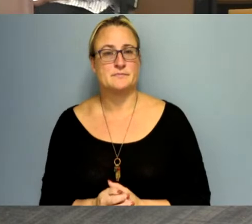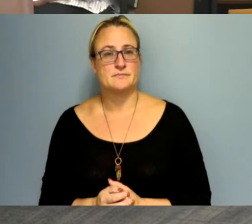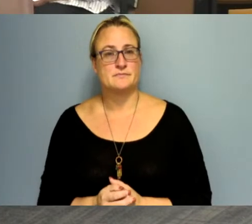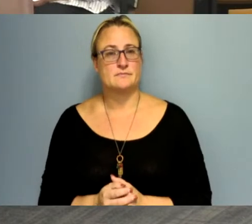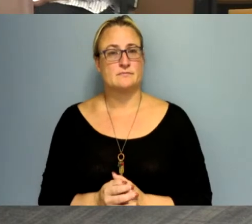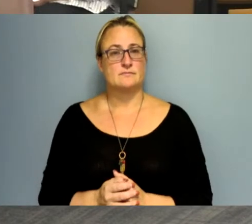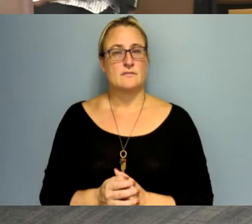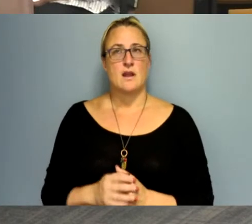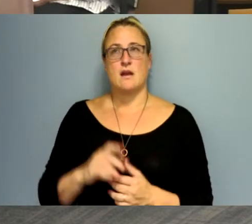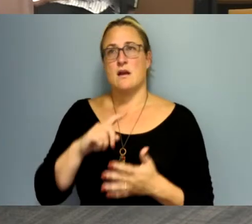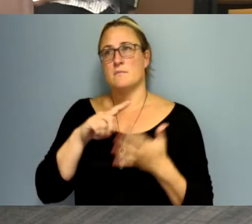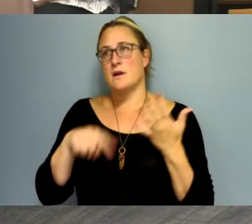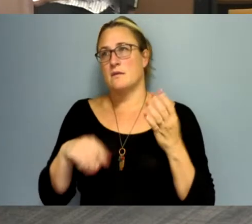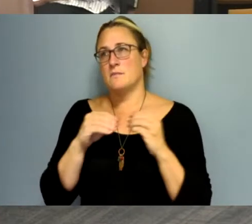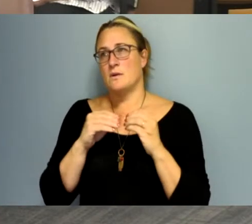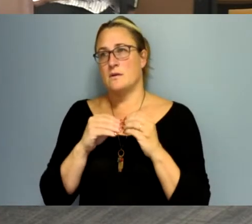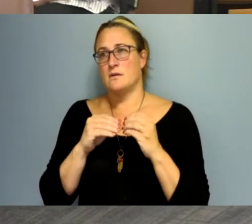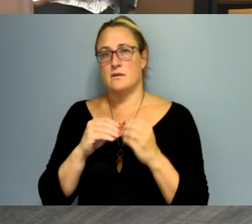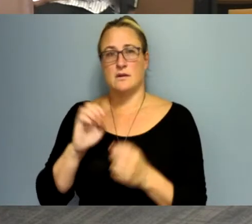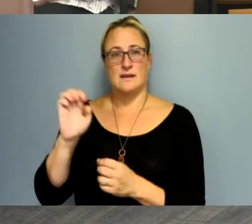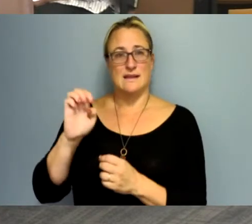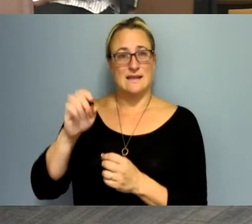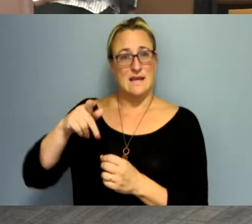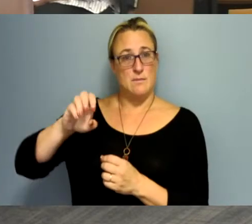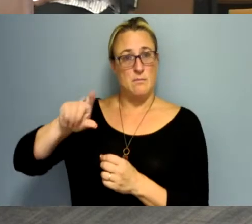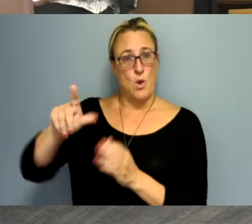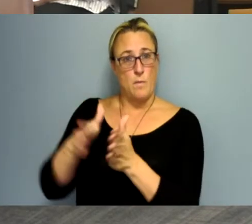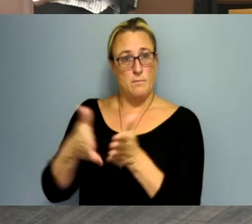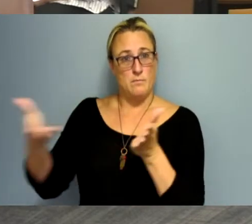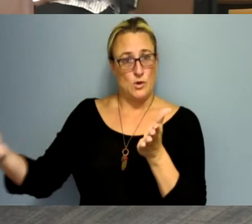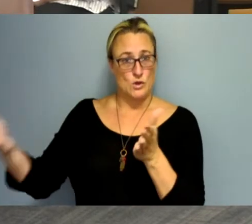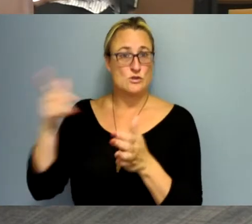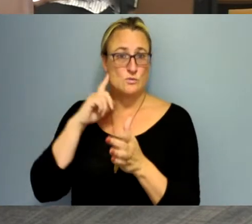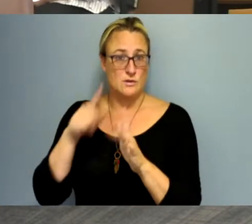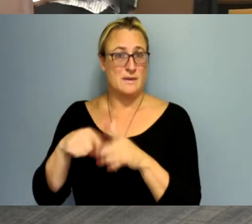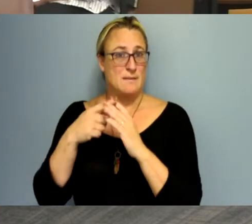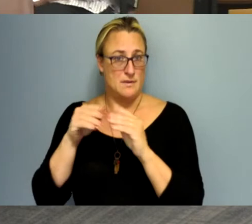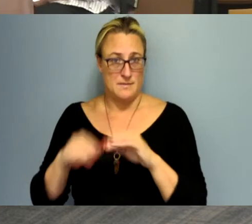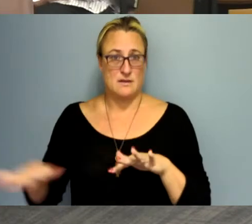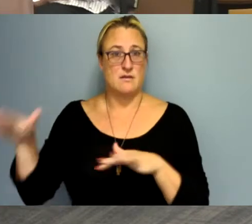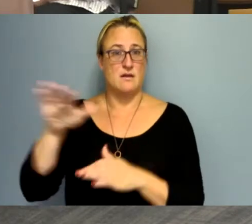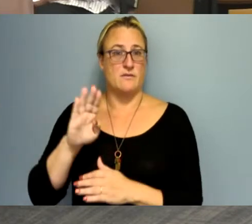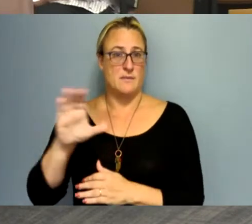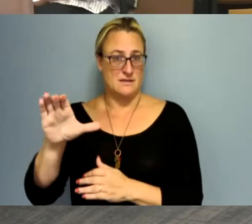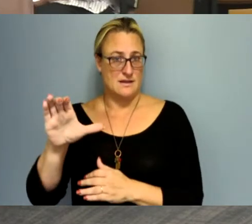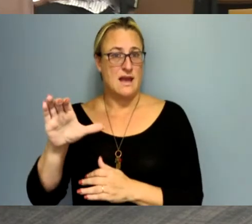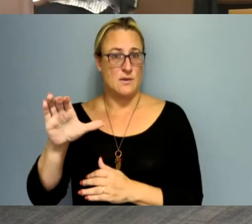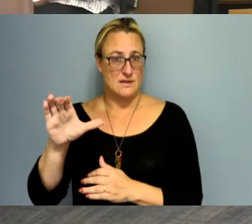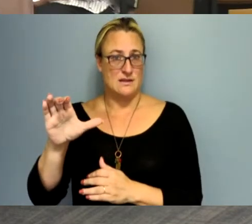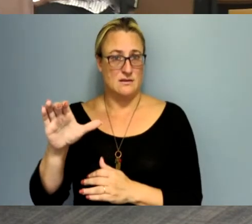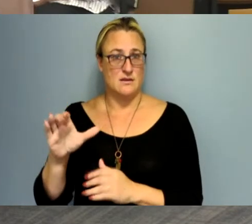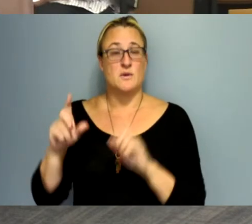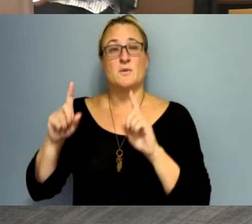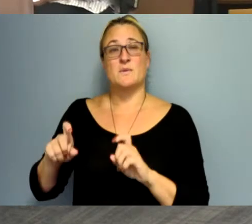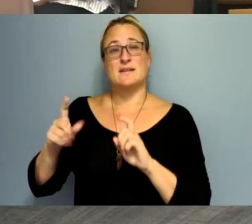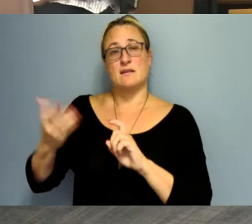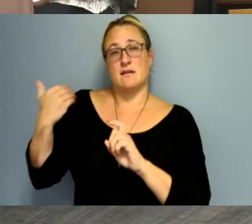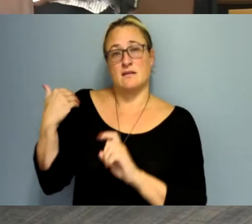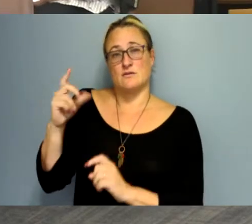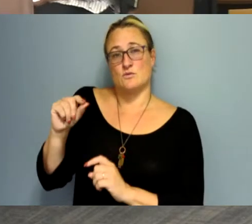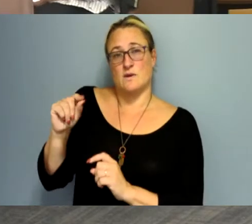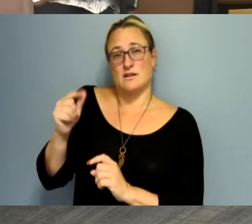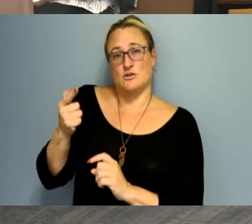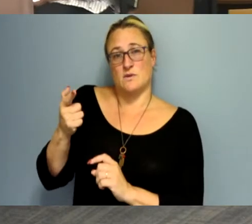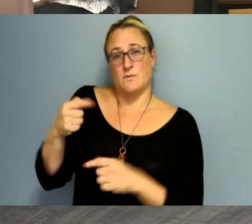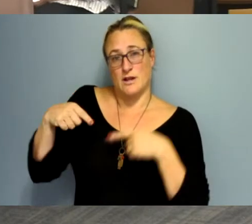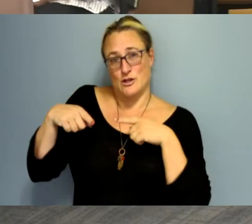Some other updates, e-poll books, we'll be implementing them countywide for this election. We did do pilots in 2021 during the